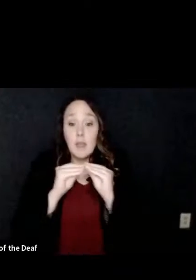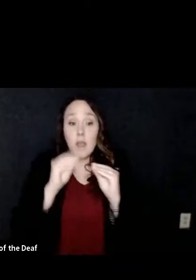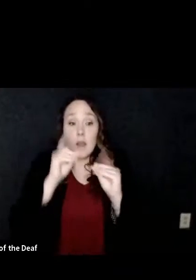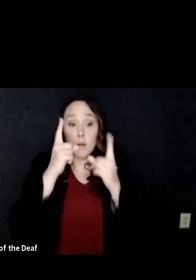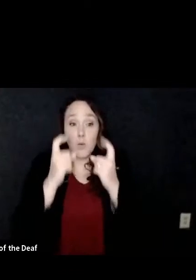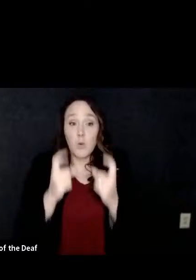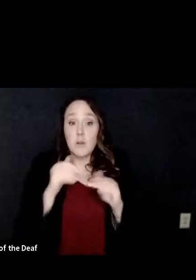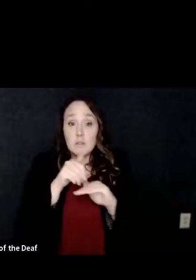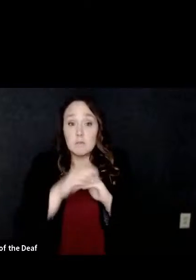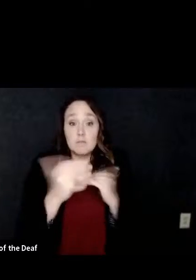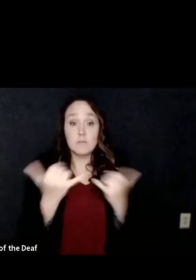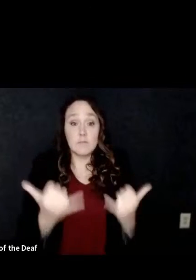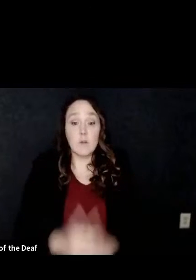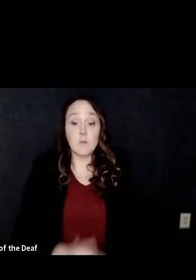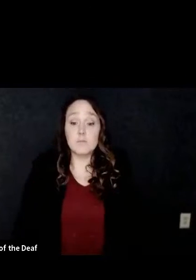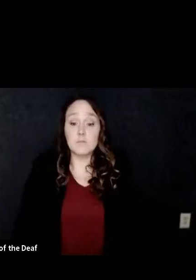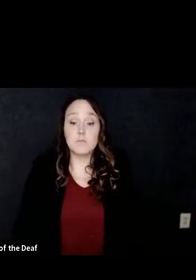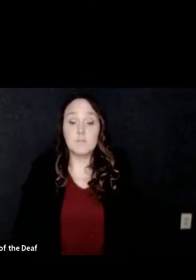go ahead and submit them now.